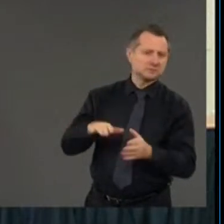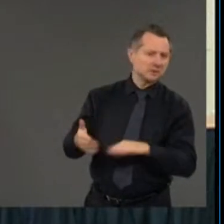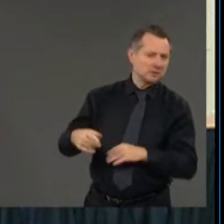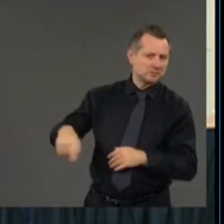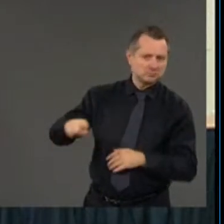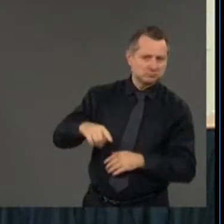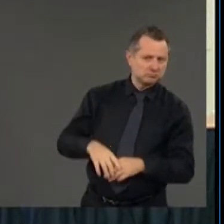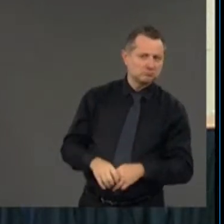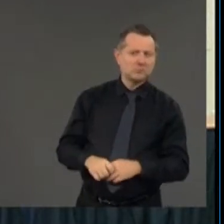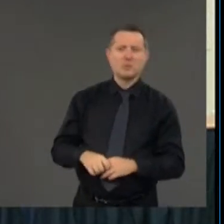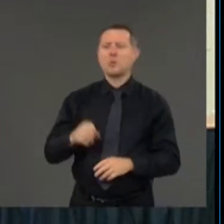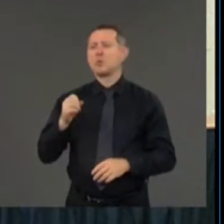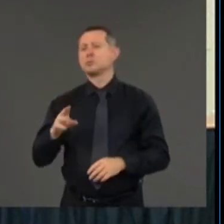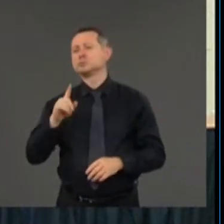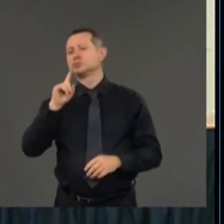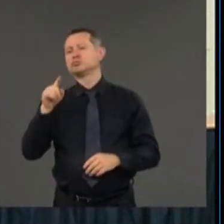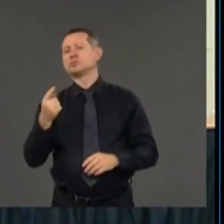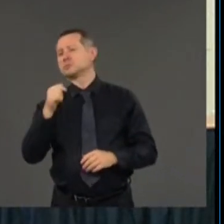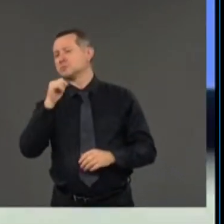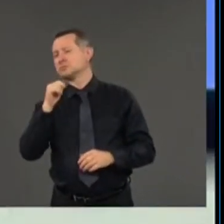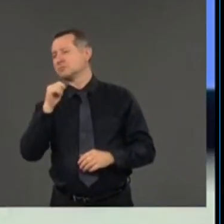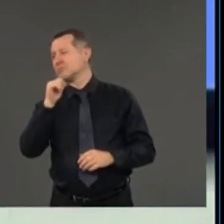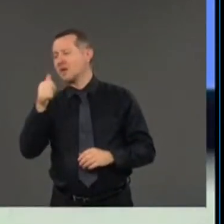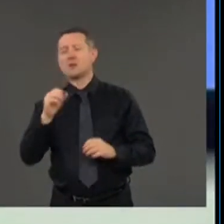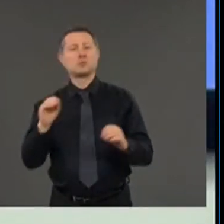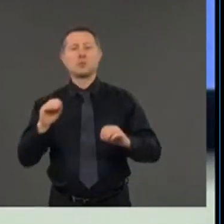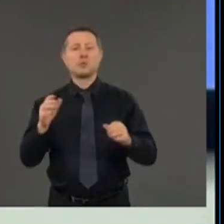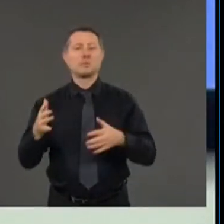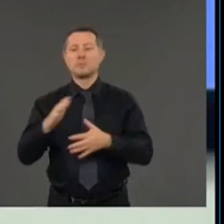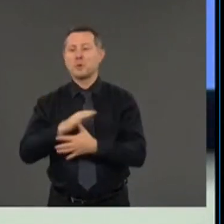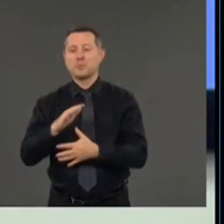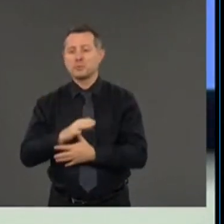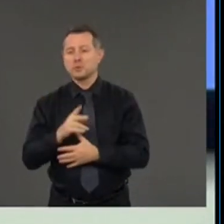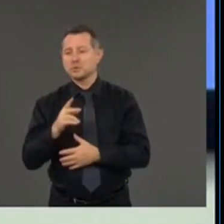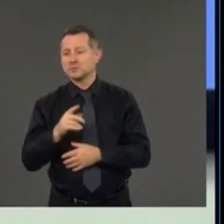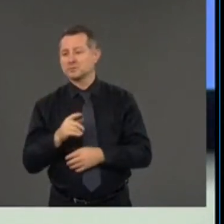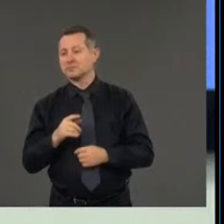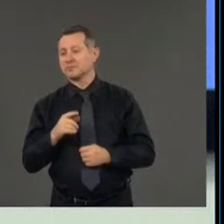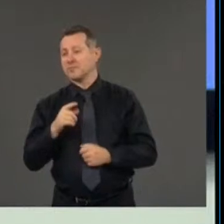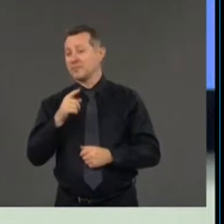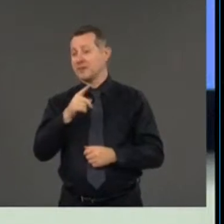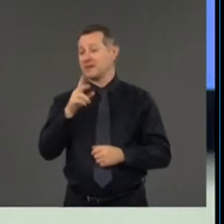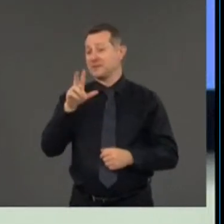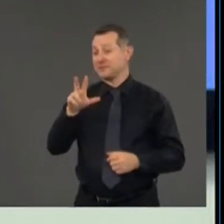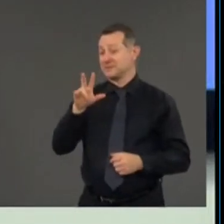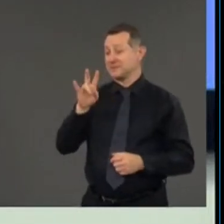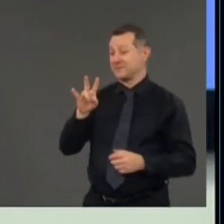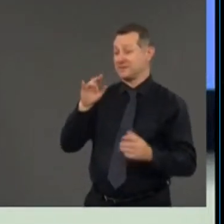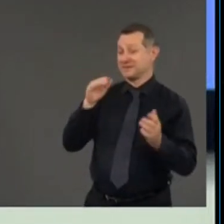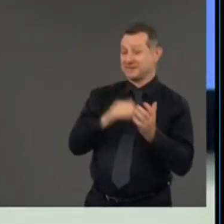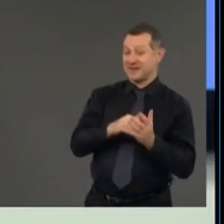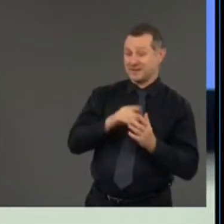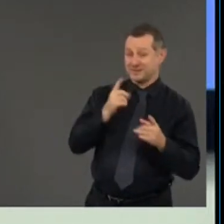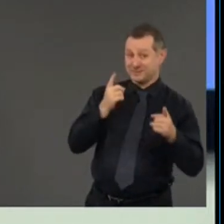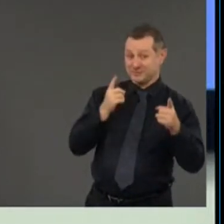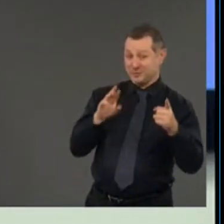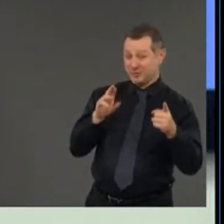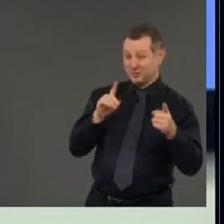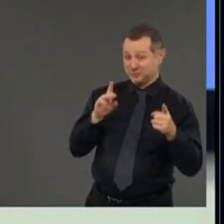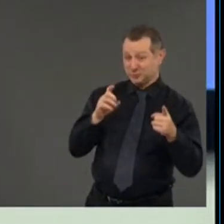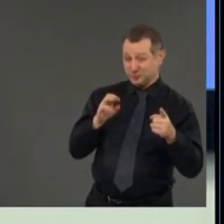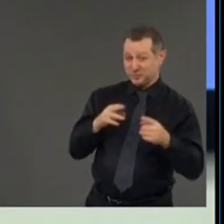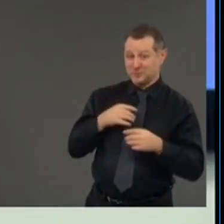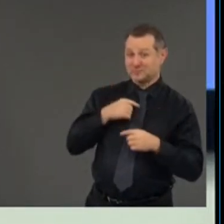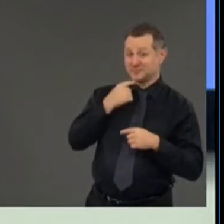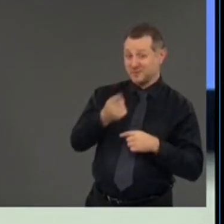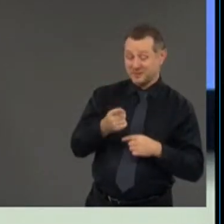a primary cause? The data shows that this, with the 37,000 nursing home staff, that the